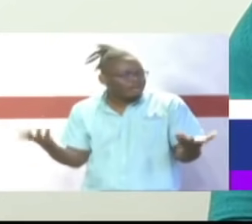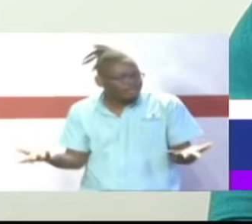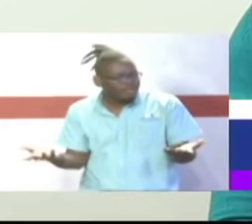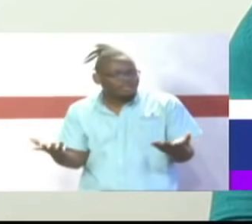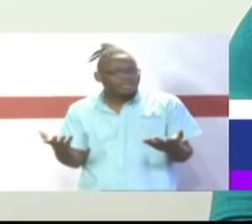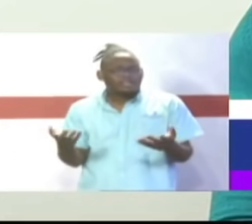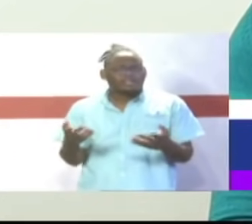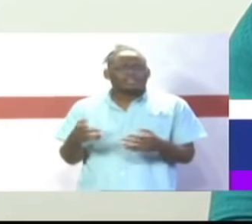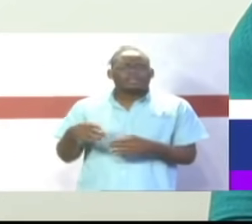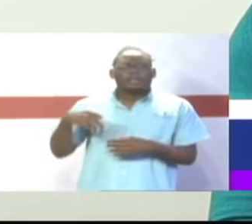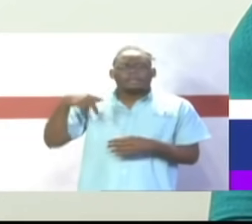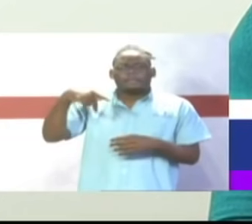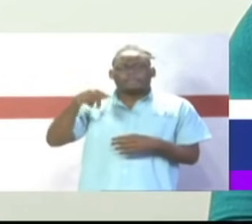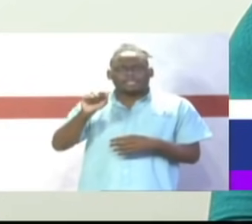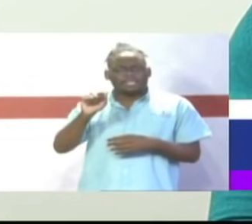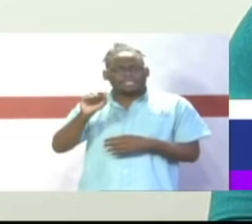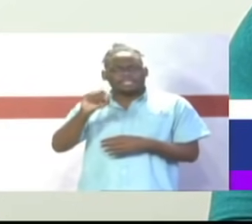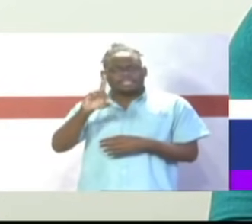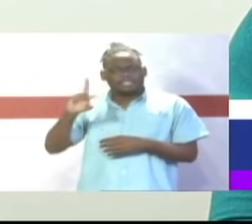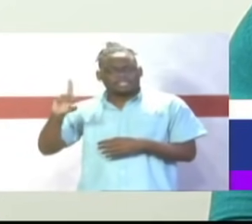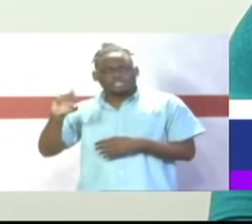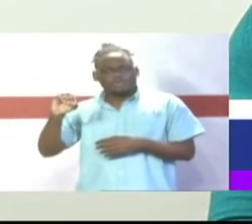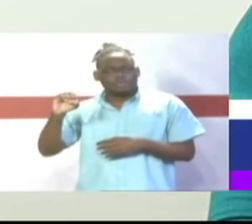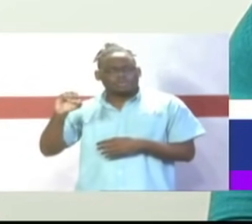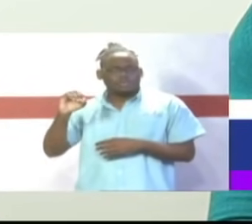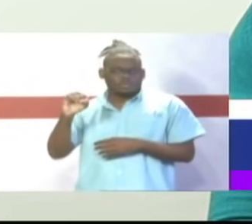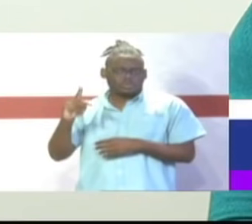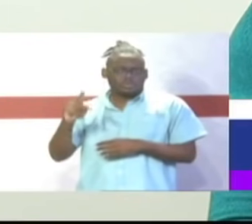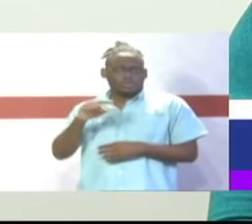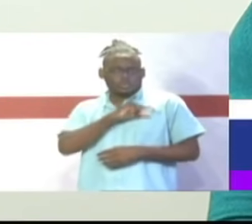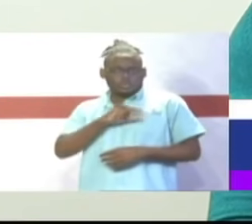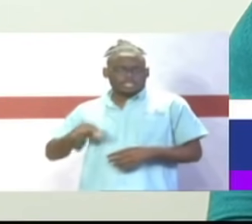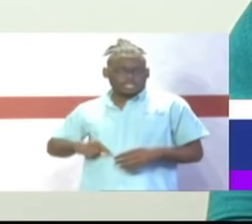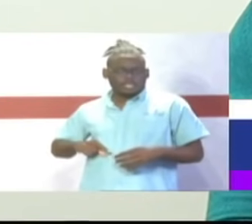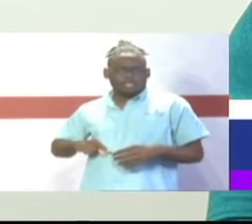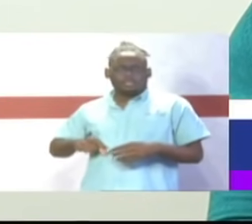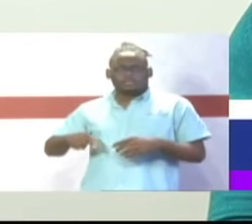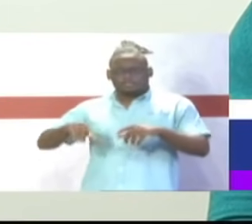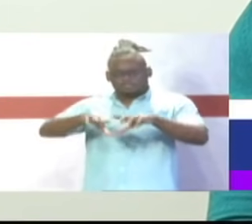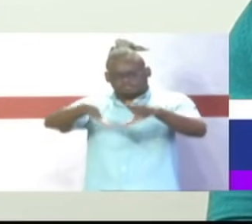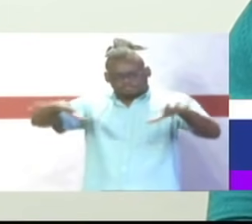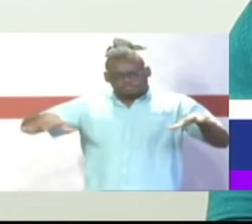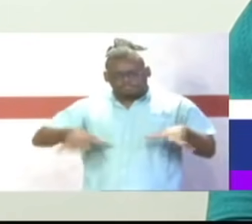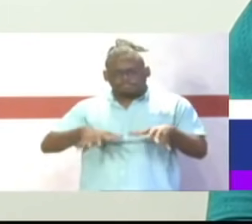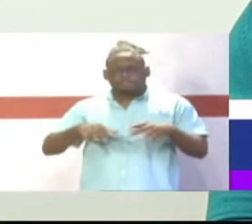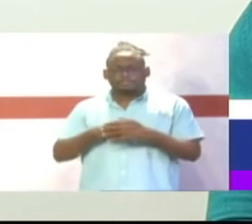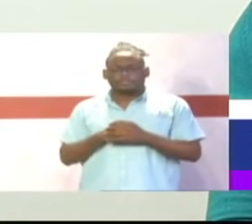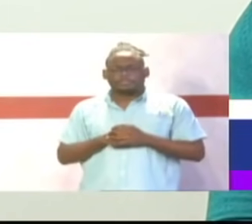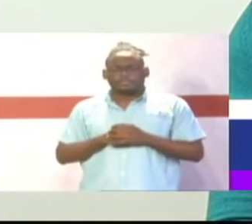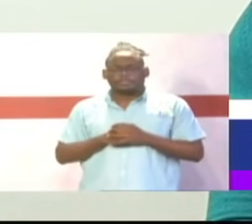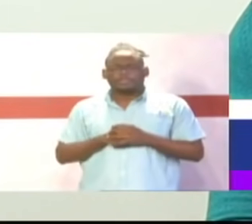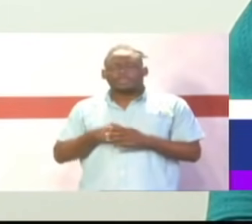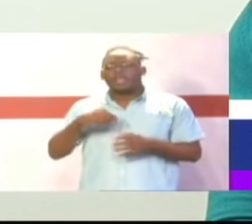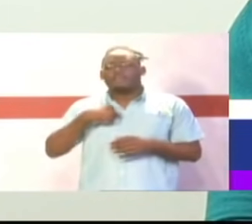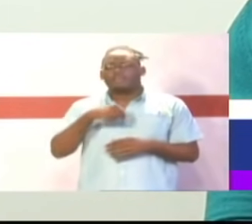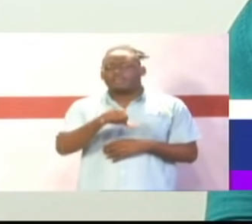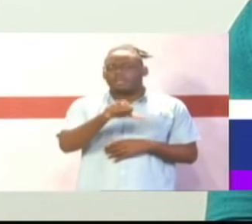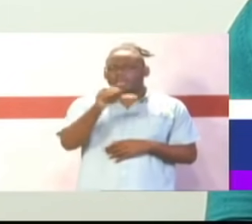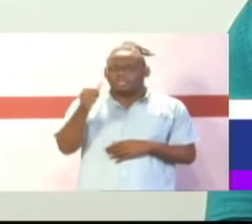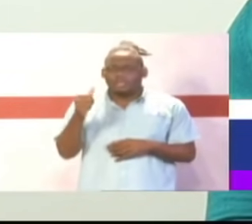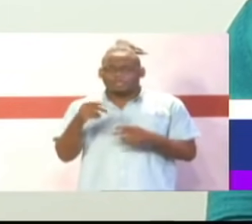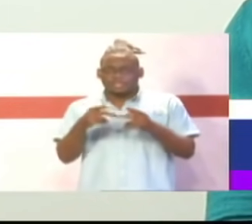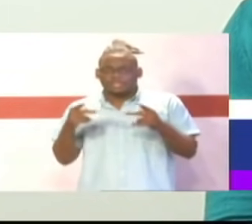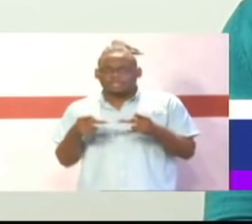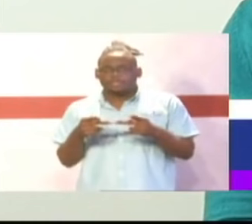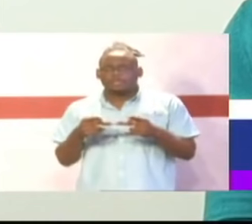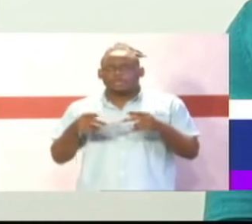open tomorrow until 12 noon. In the East Costat, El Dorado, Wallerfield International Raceway, and the Larry Gomes Stadium,